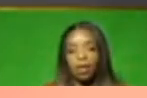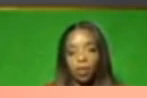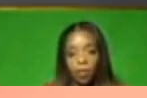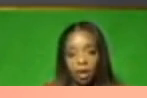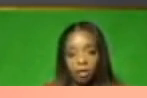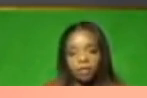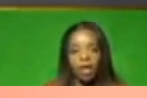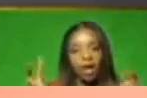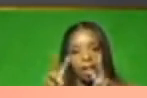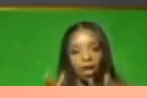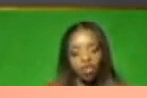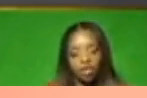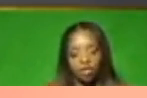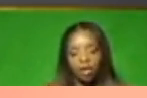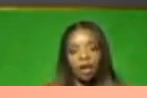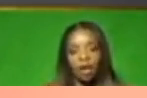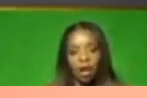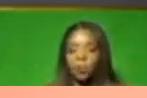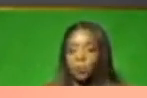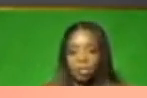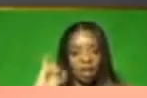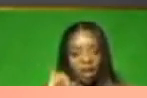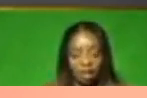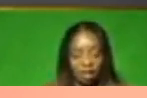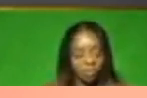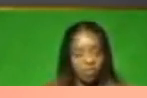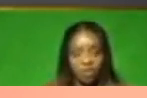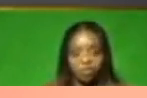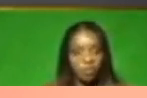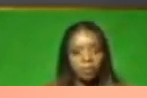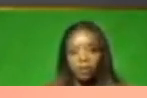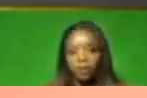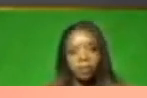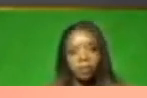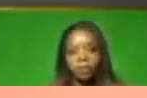still vulnerable, and we cannot yet rule out,